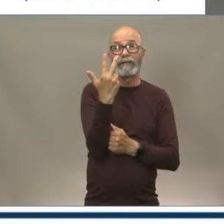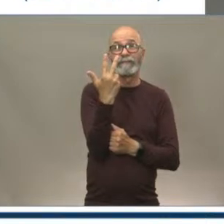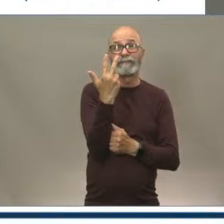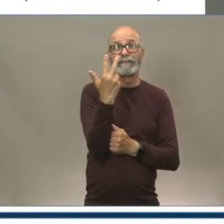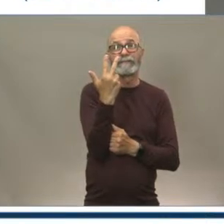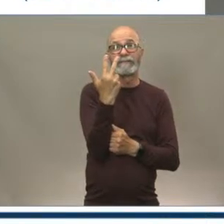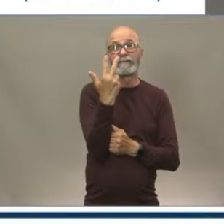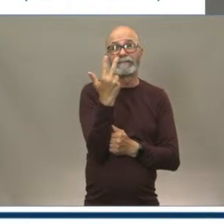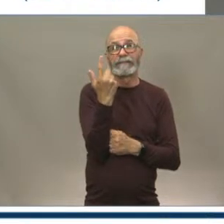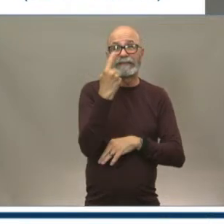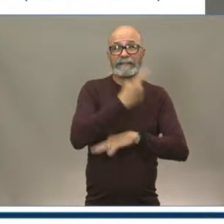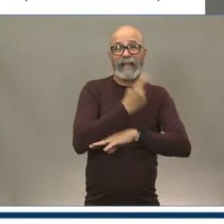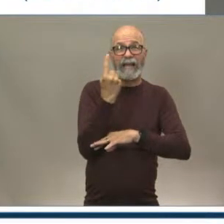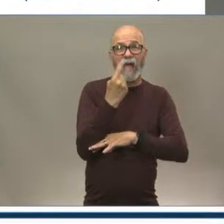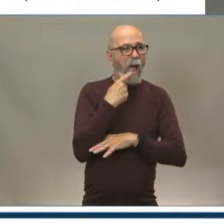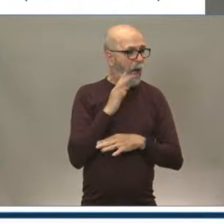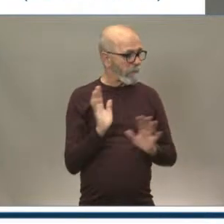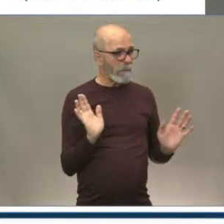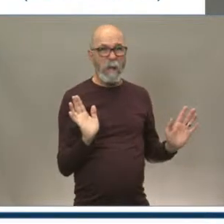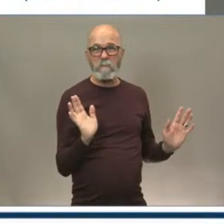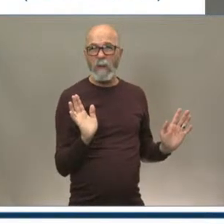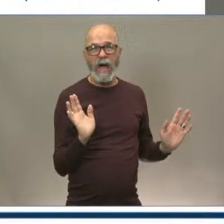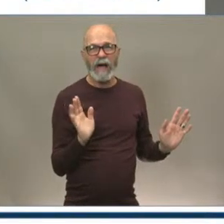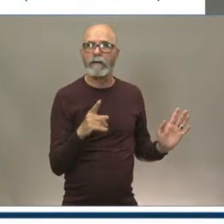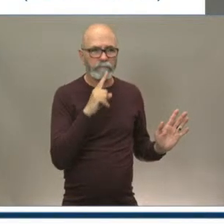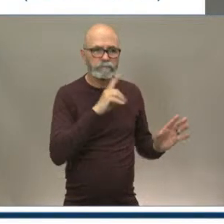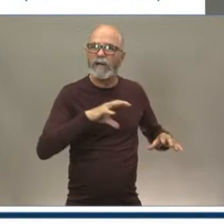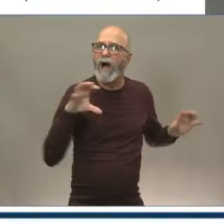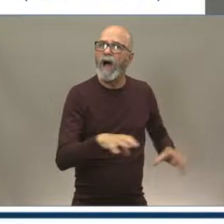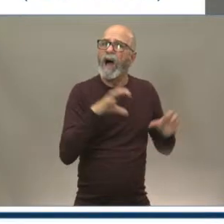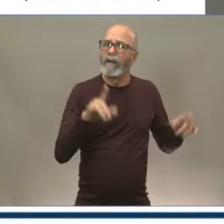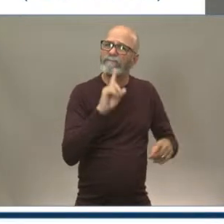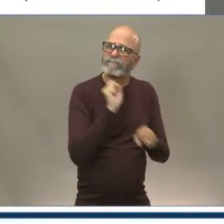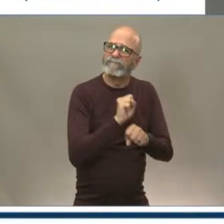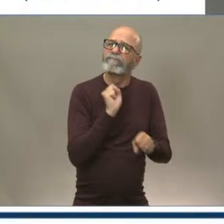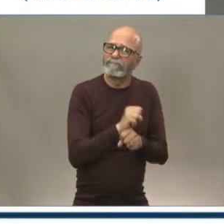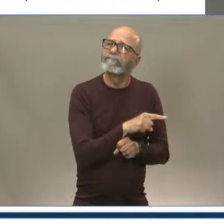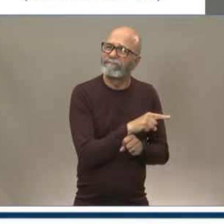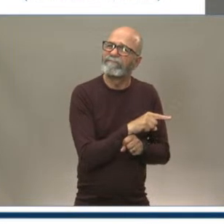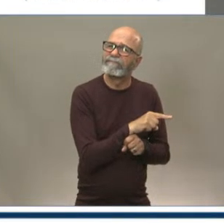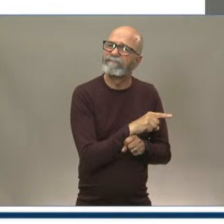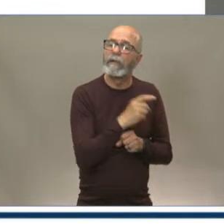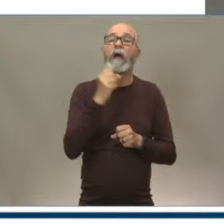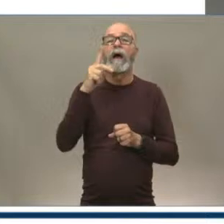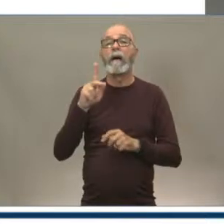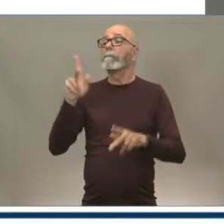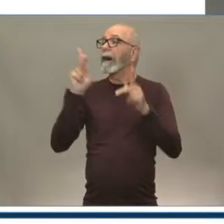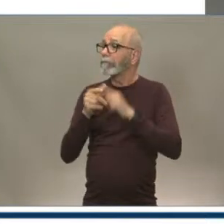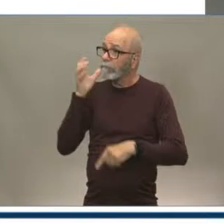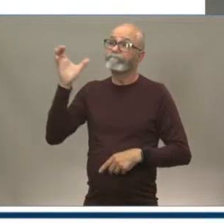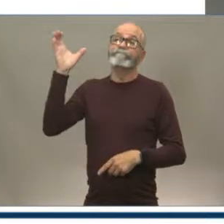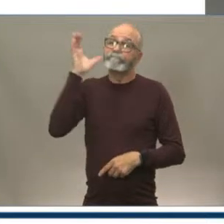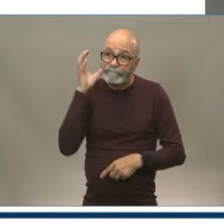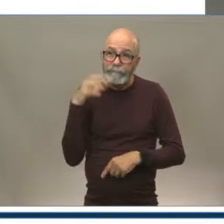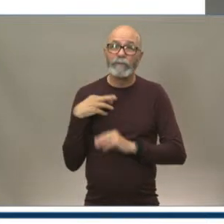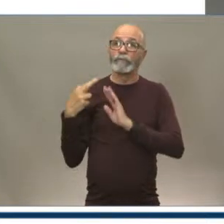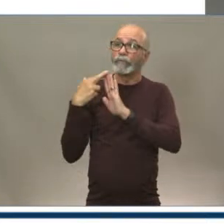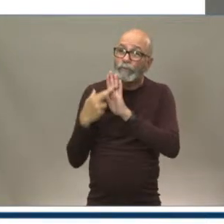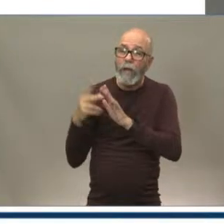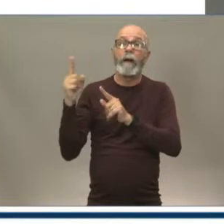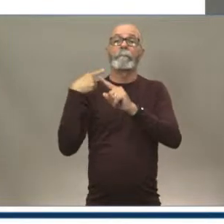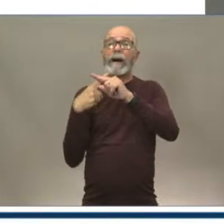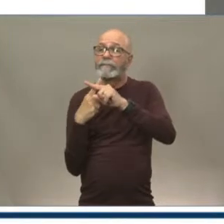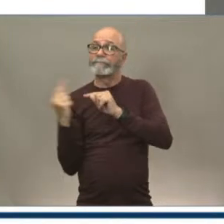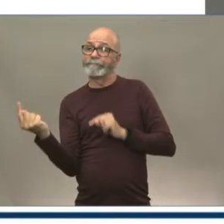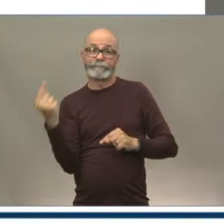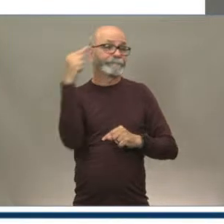working around the clock. But Nova Scotians have all done what we've asked you to do and more, and we're dealing with a very large volume